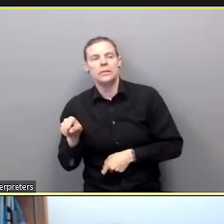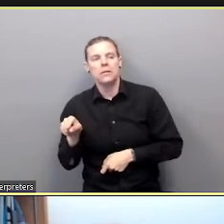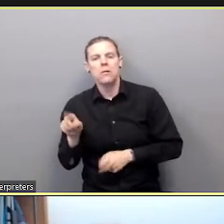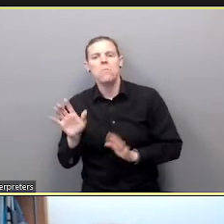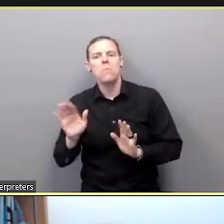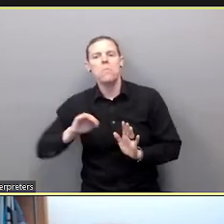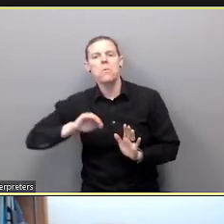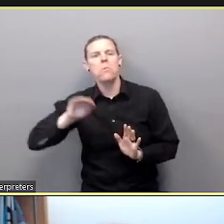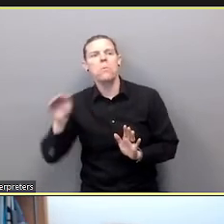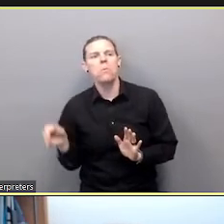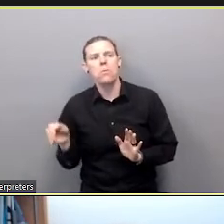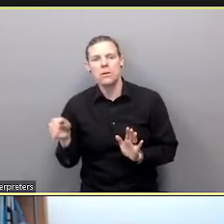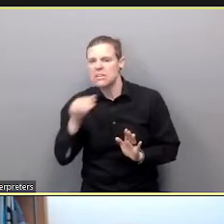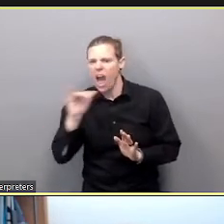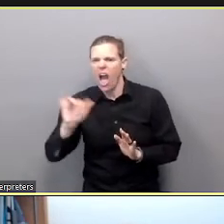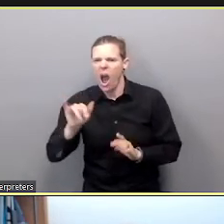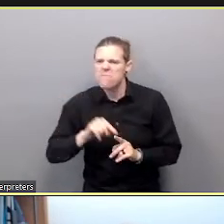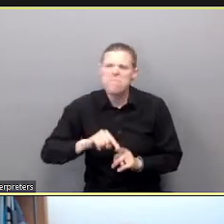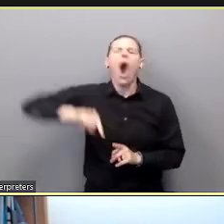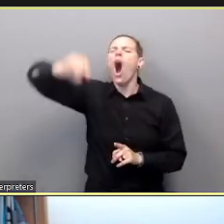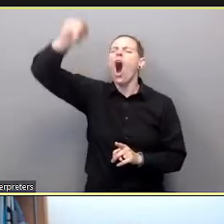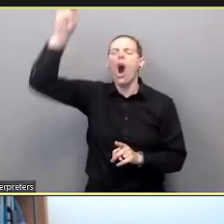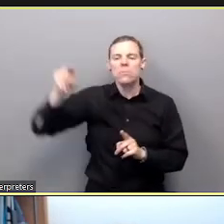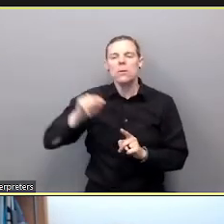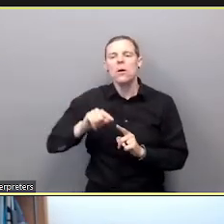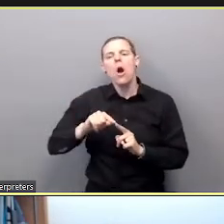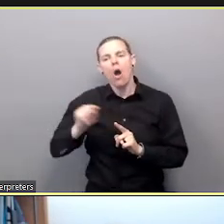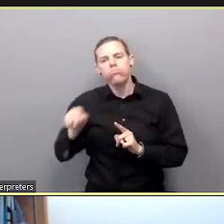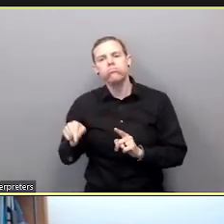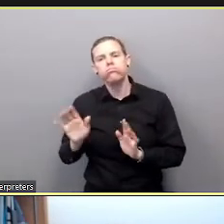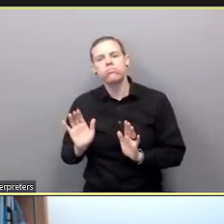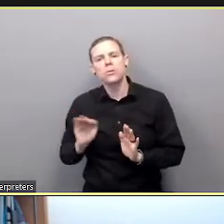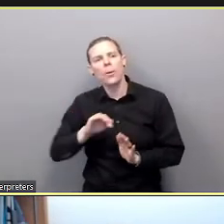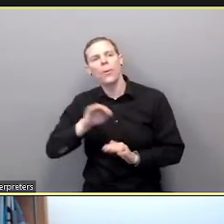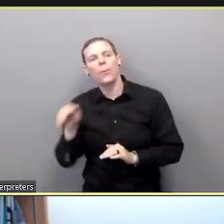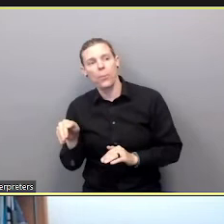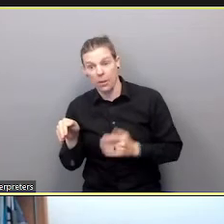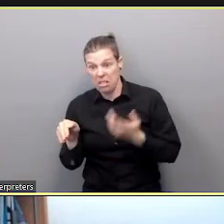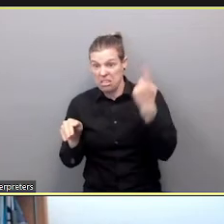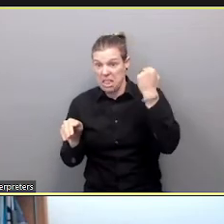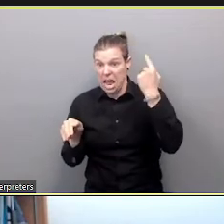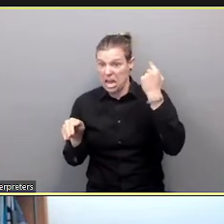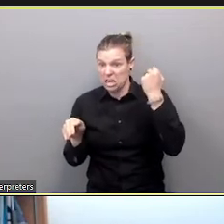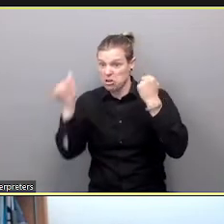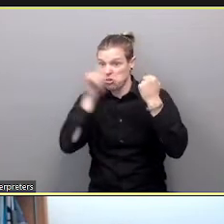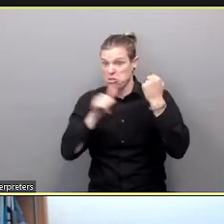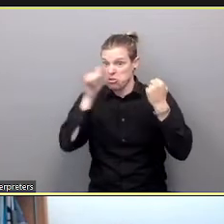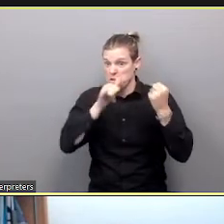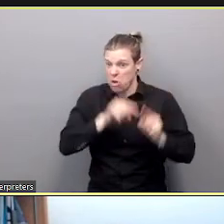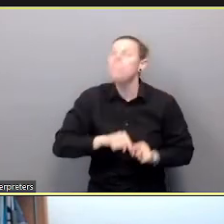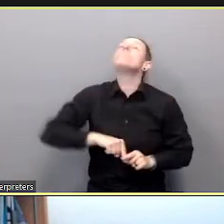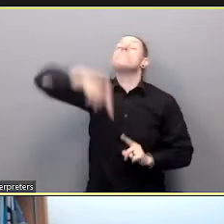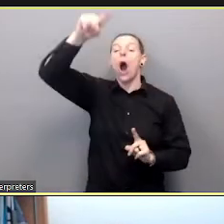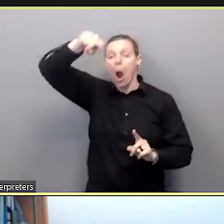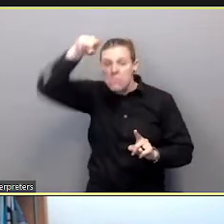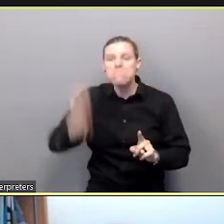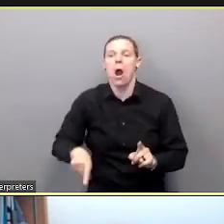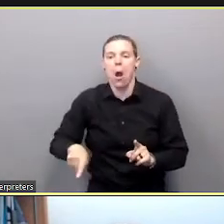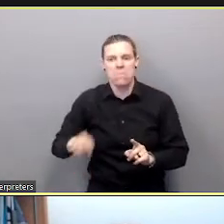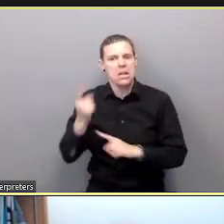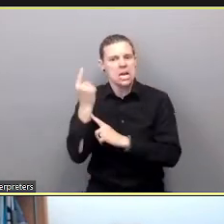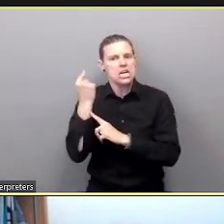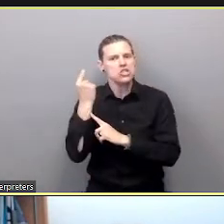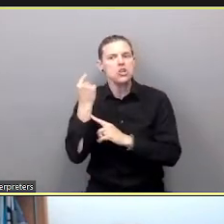not as high as we saw last winter prior to rollout of vaccines. And we know that we